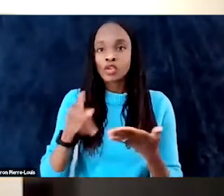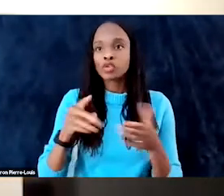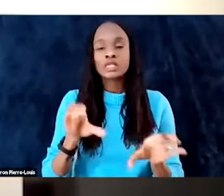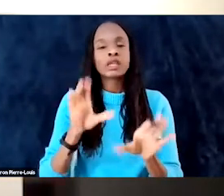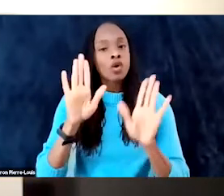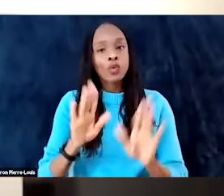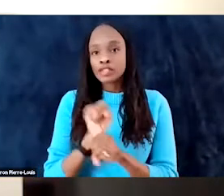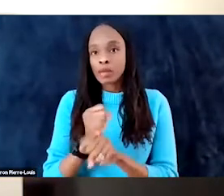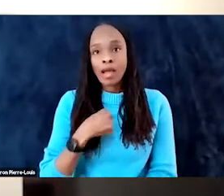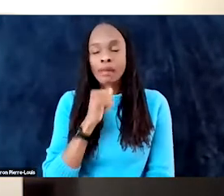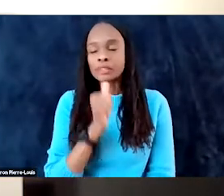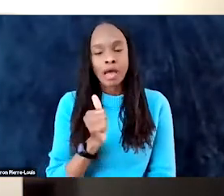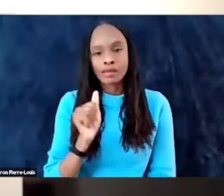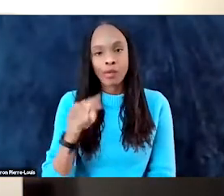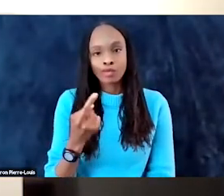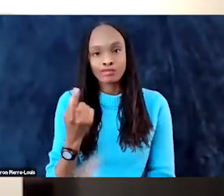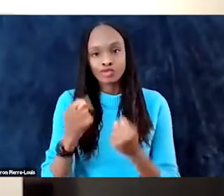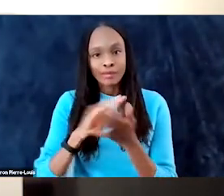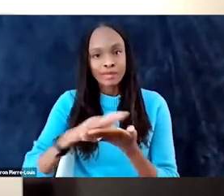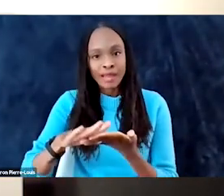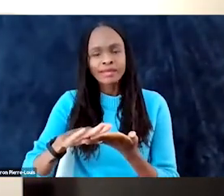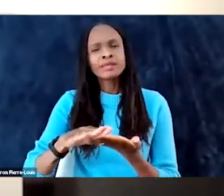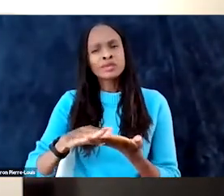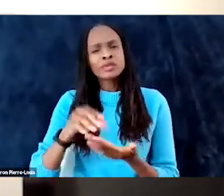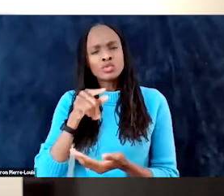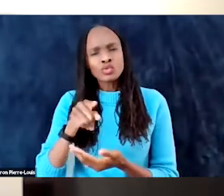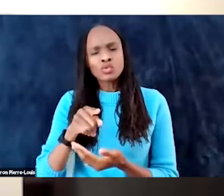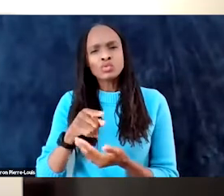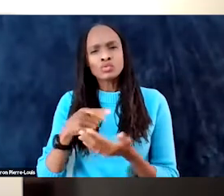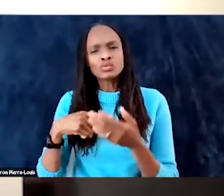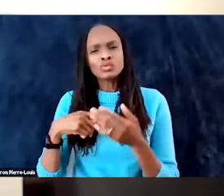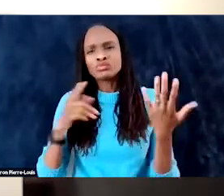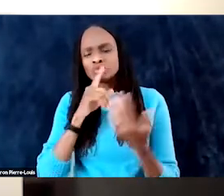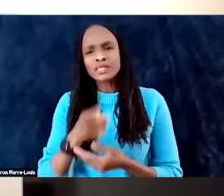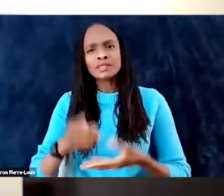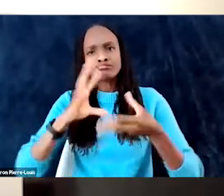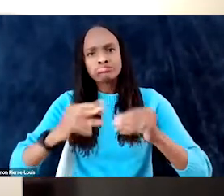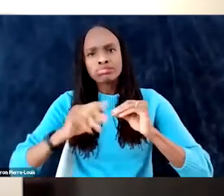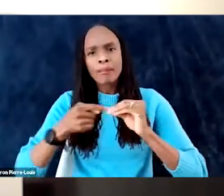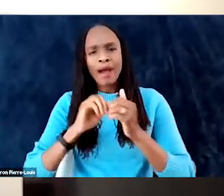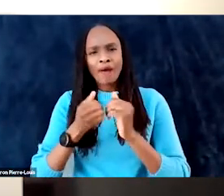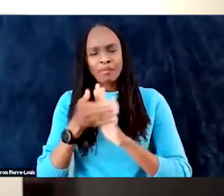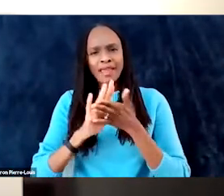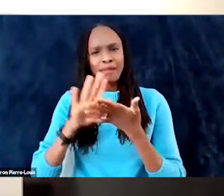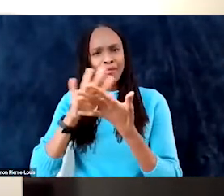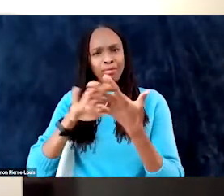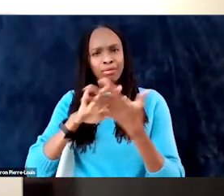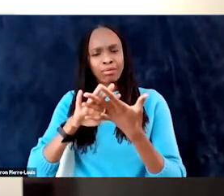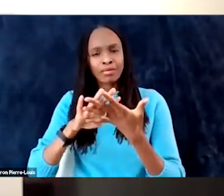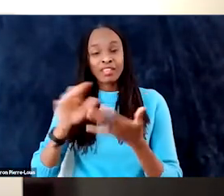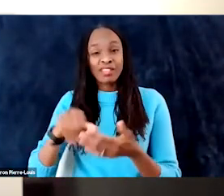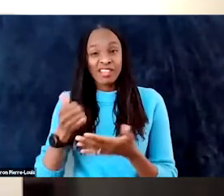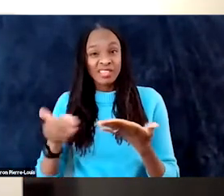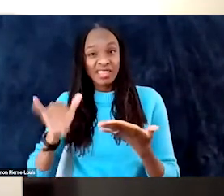job, and I'm not just being polite, at talking about how lines had been blurred. Well, the other line that had been blurred and